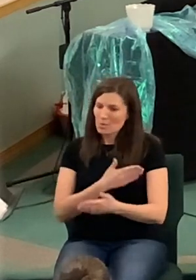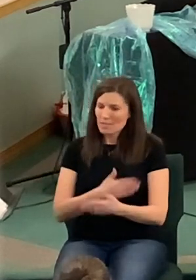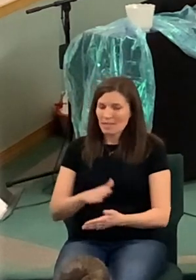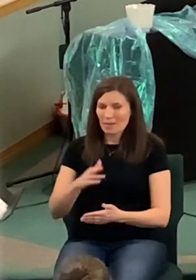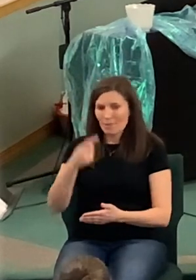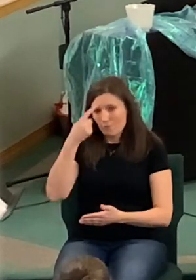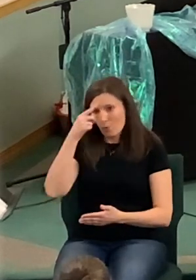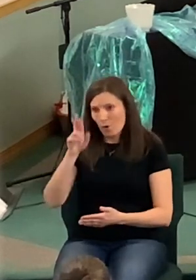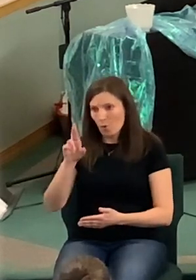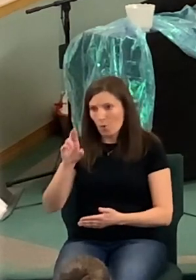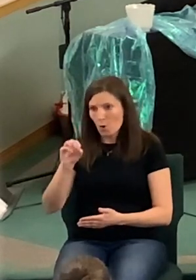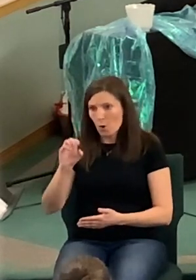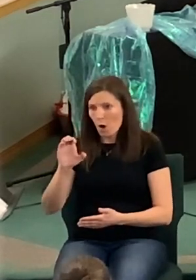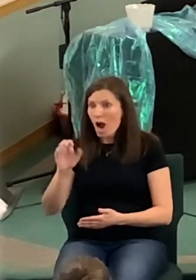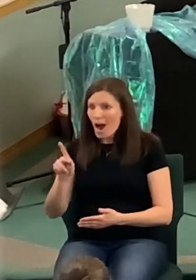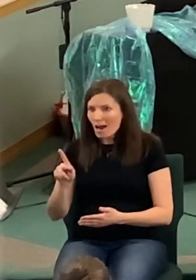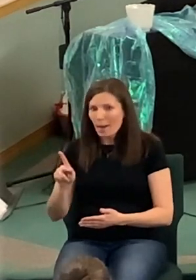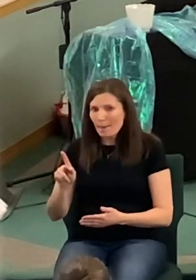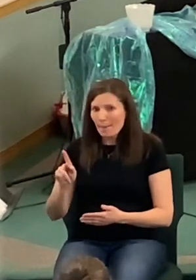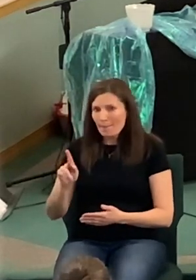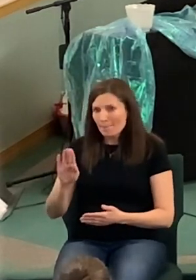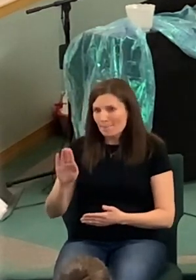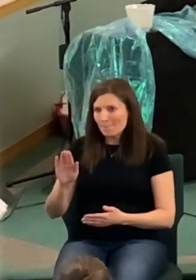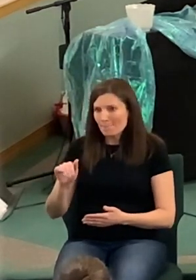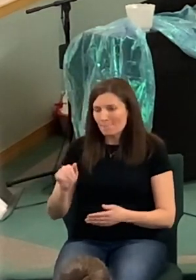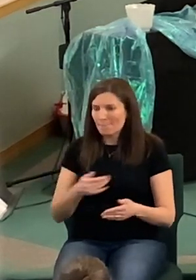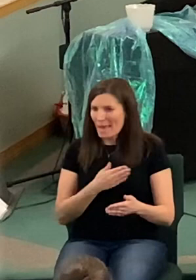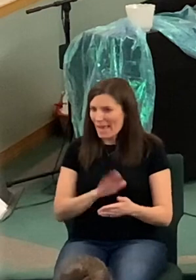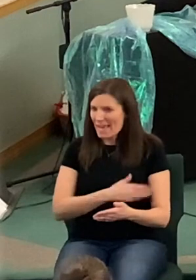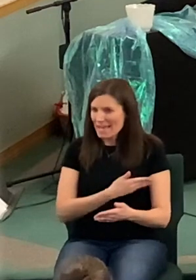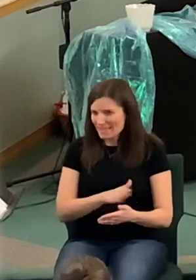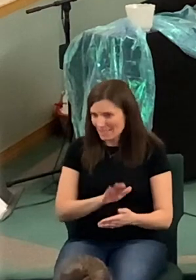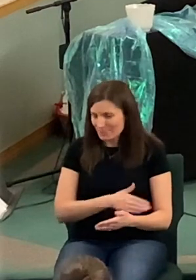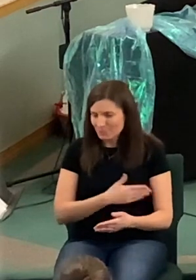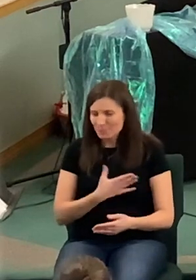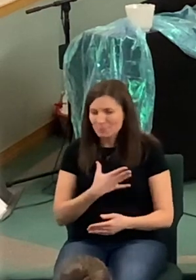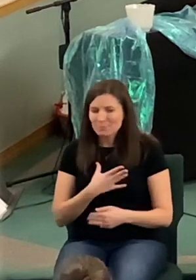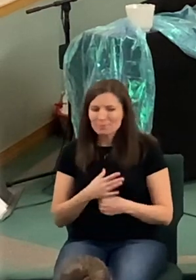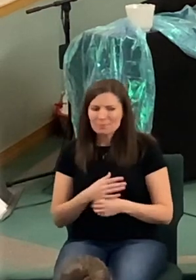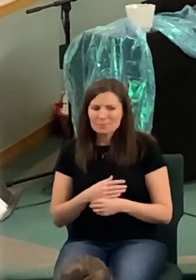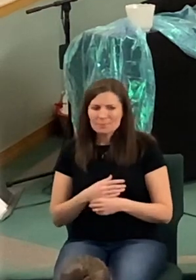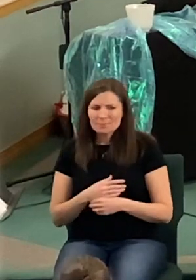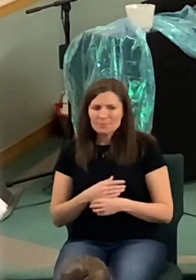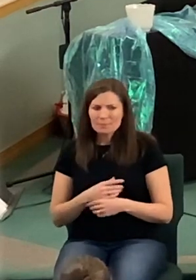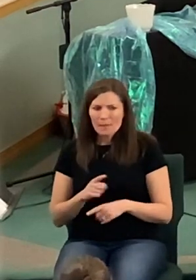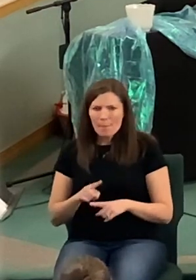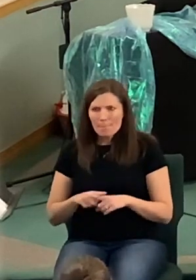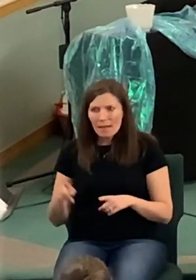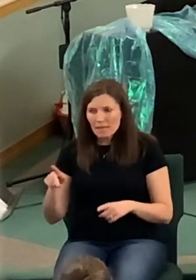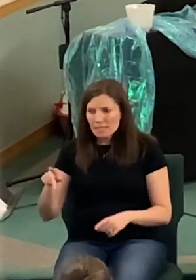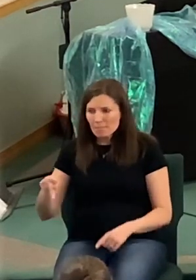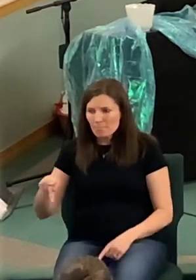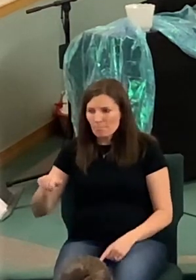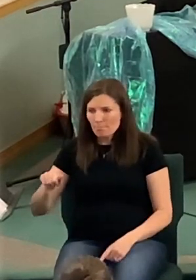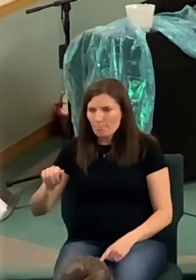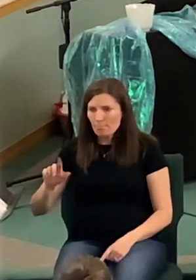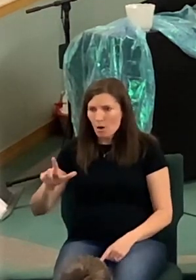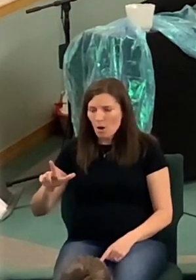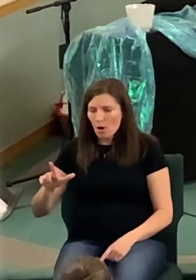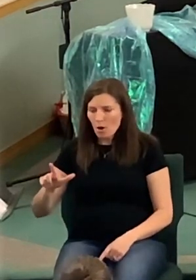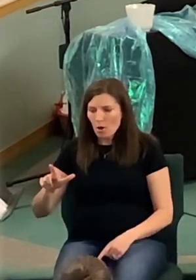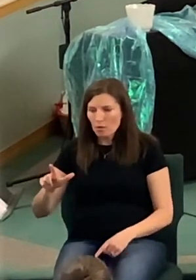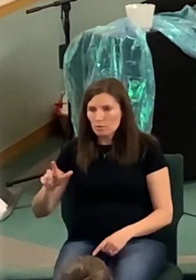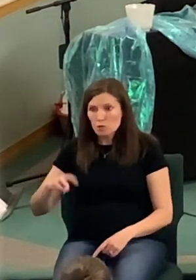contract for a record, and then they got signed up to go on tour. But as Paul began touring around promoting